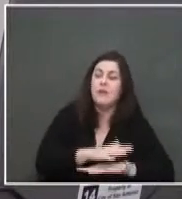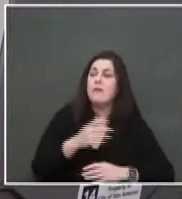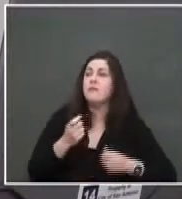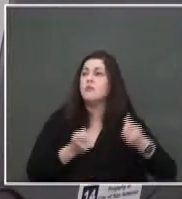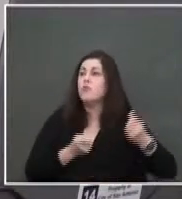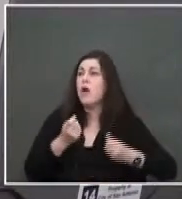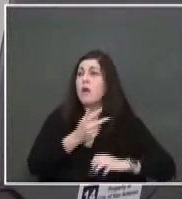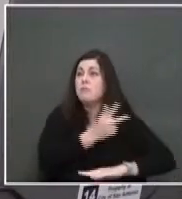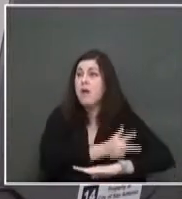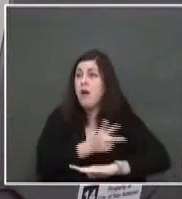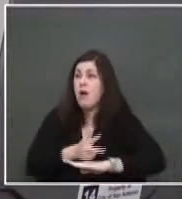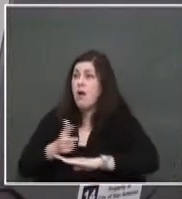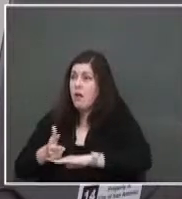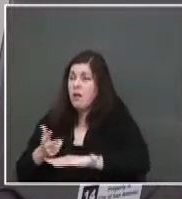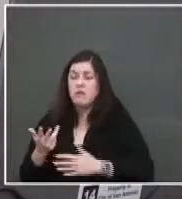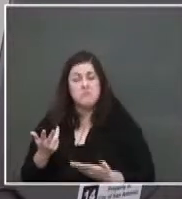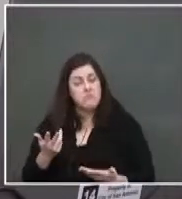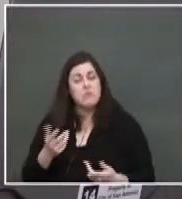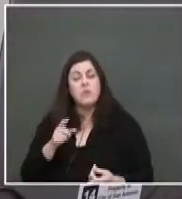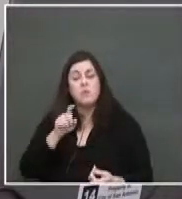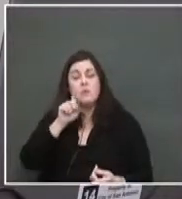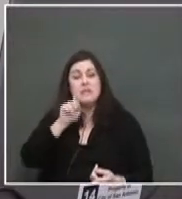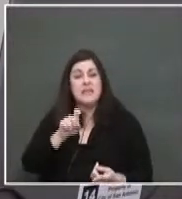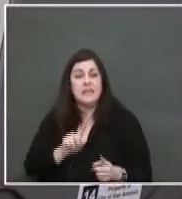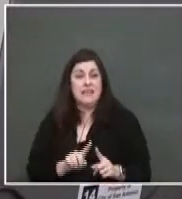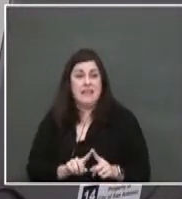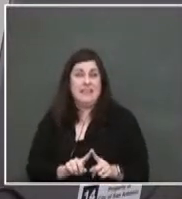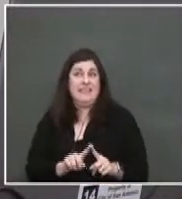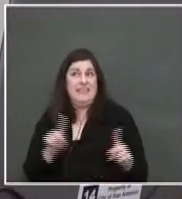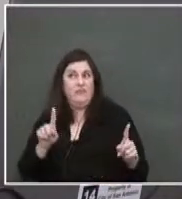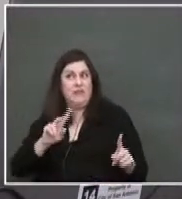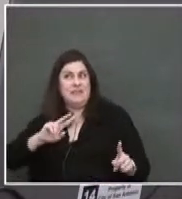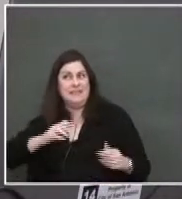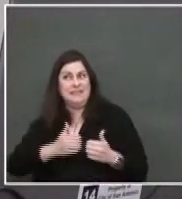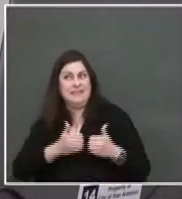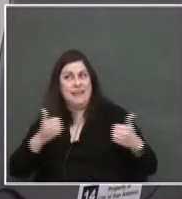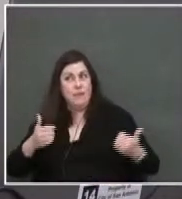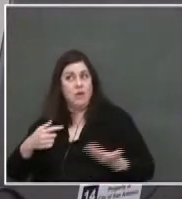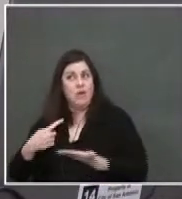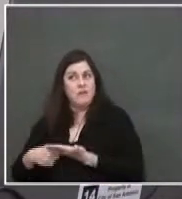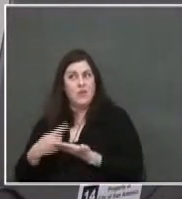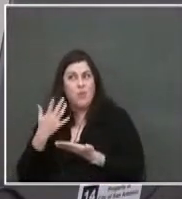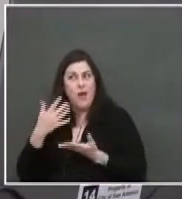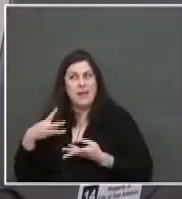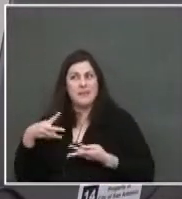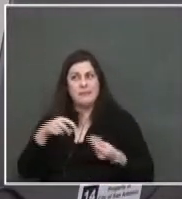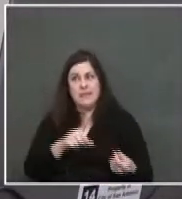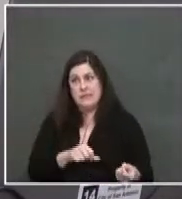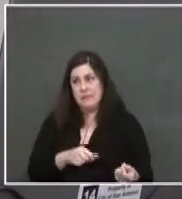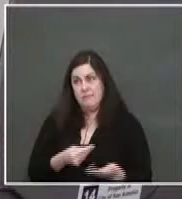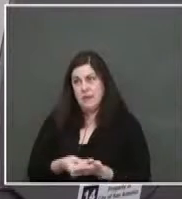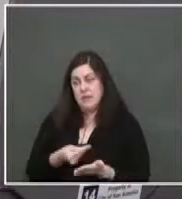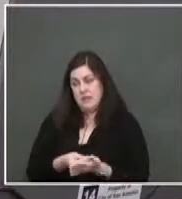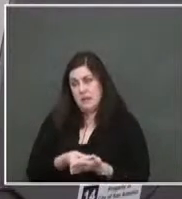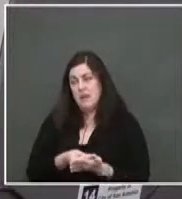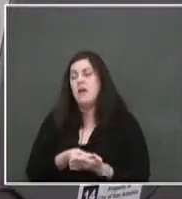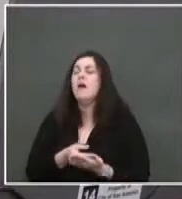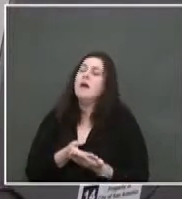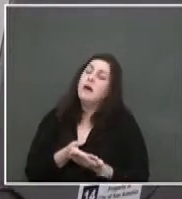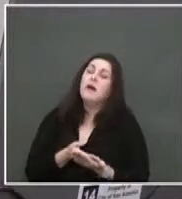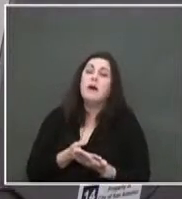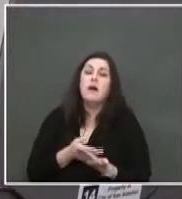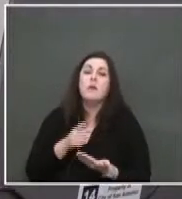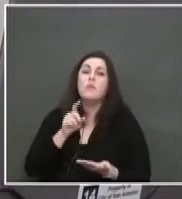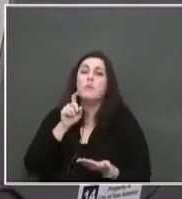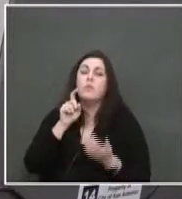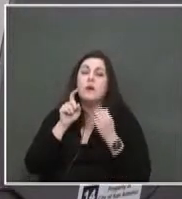these trucks to park, then that would need a different conversation because of the level of investment. It will probably would